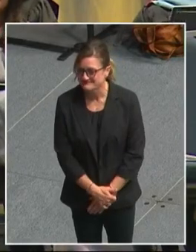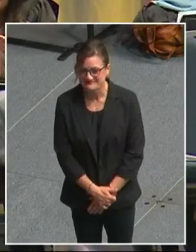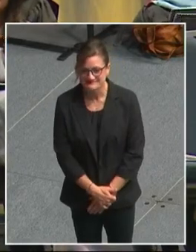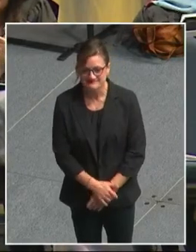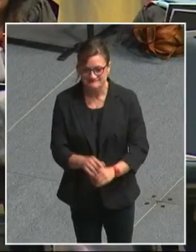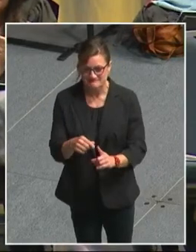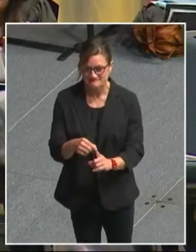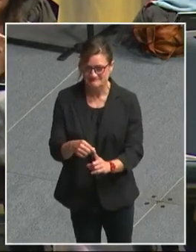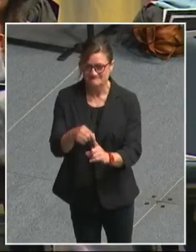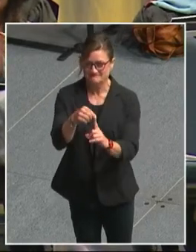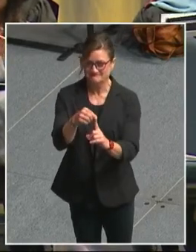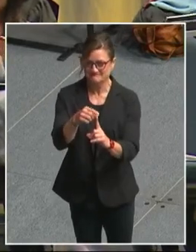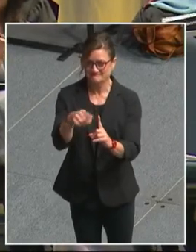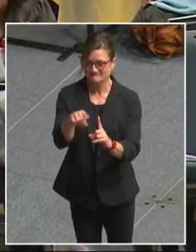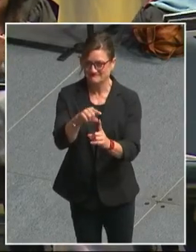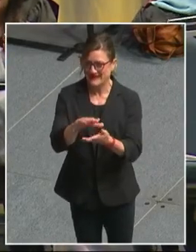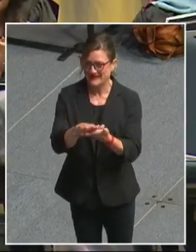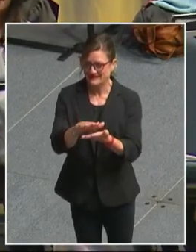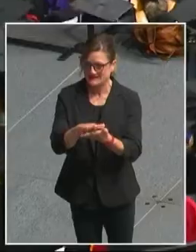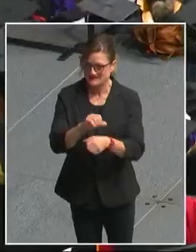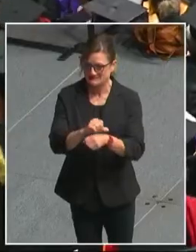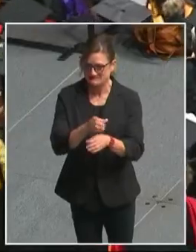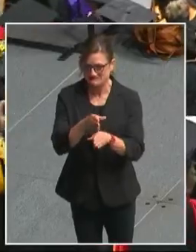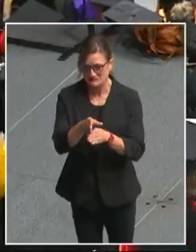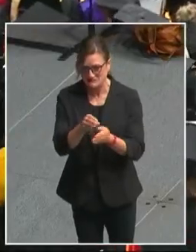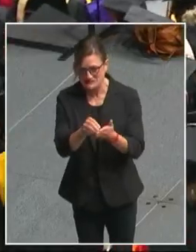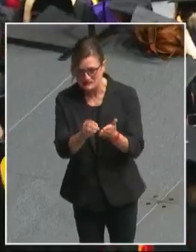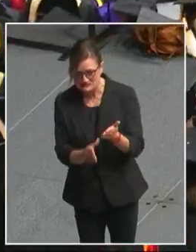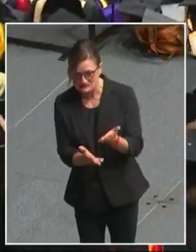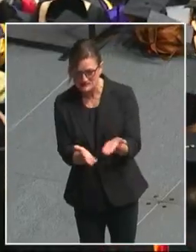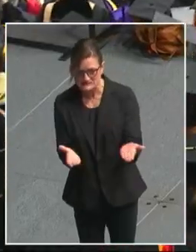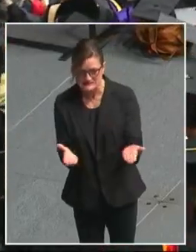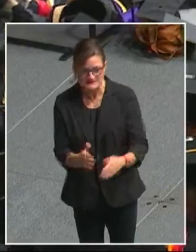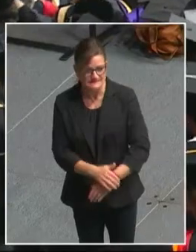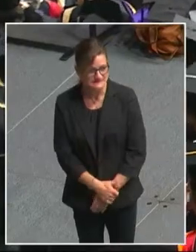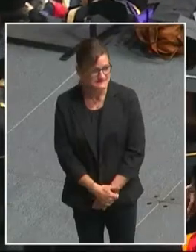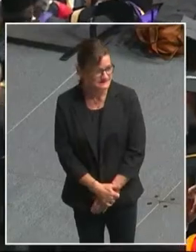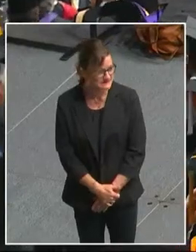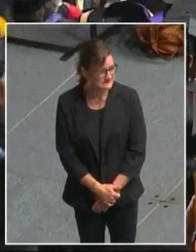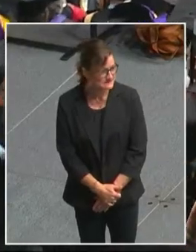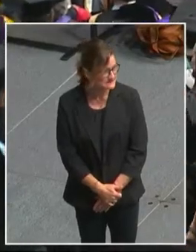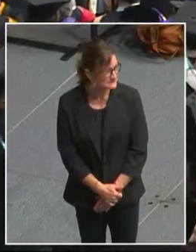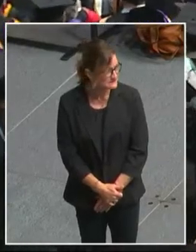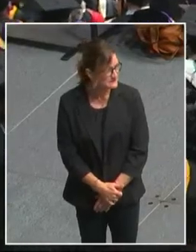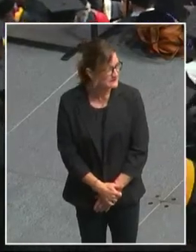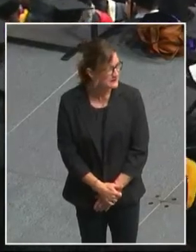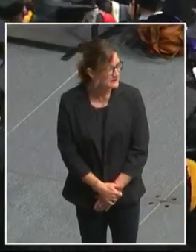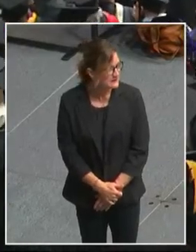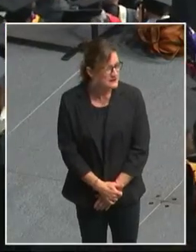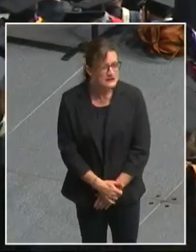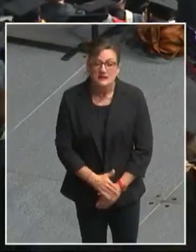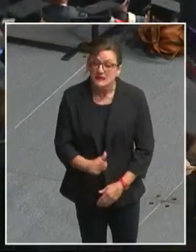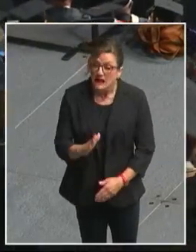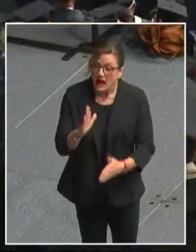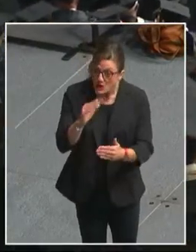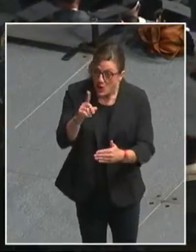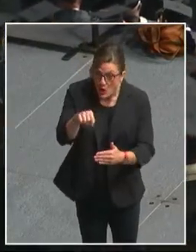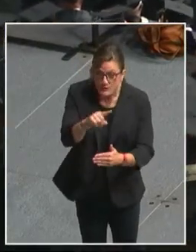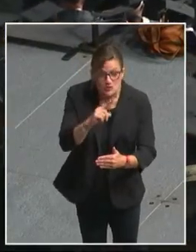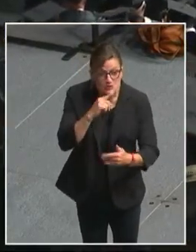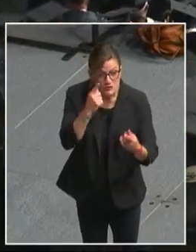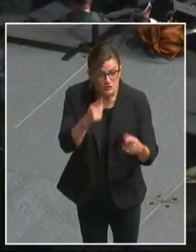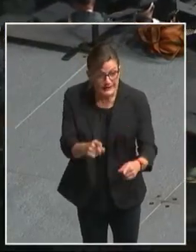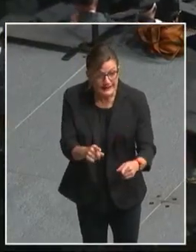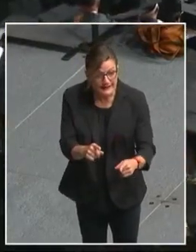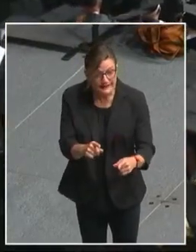distinguished academic career. Well, graduates, I hope that you would agree that you have